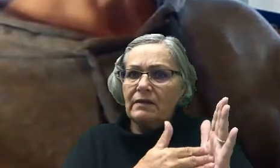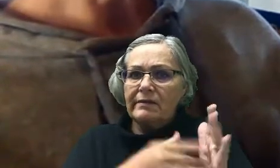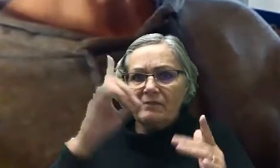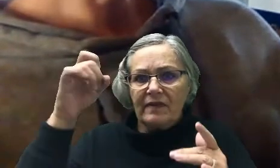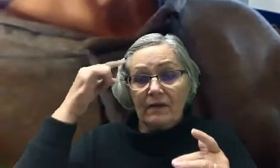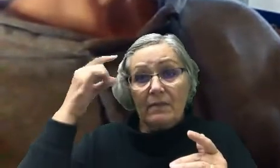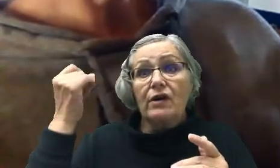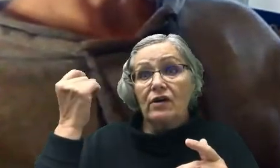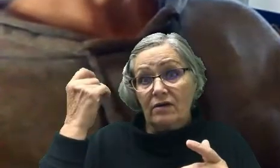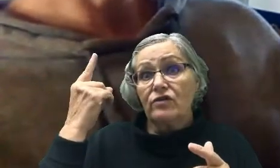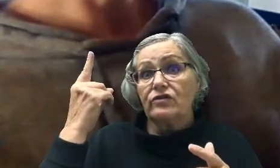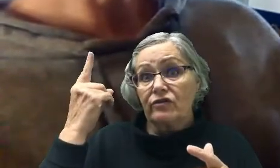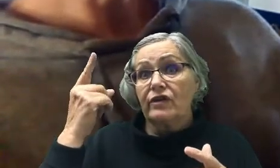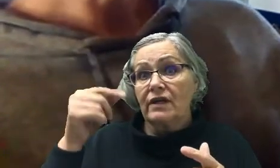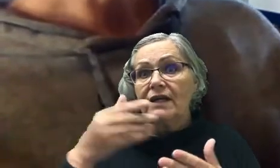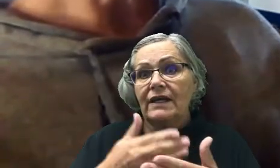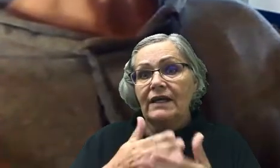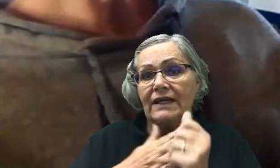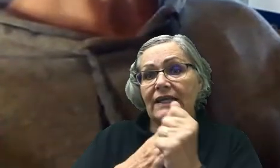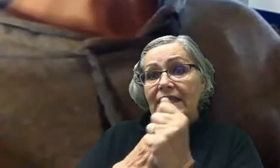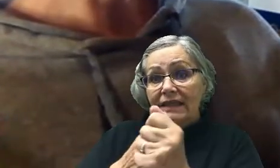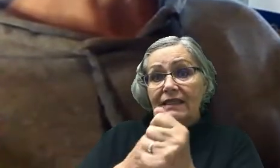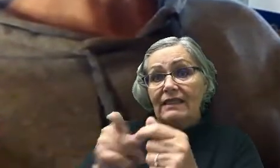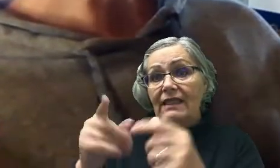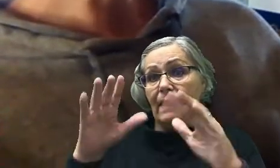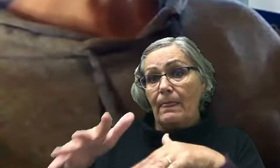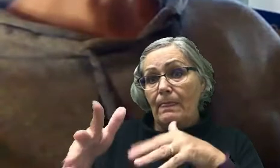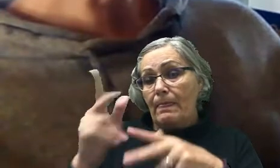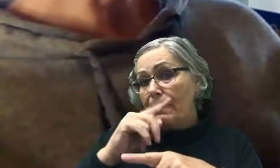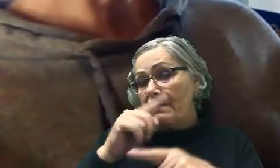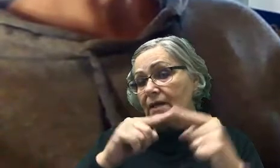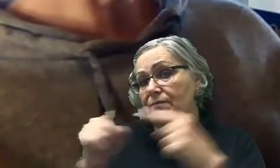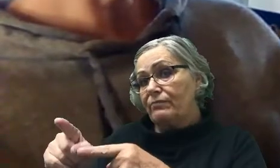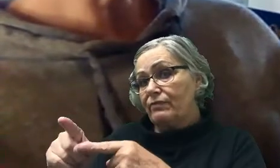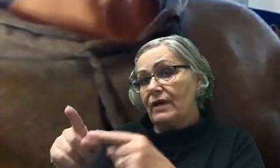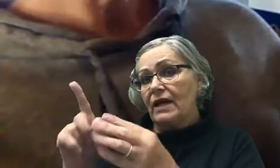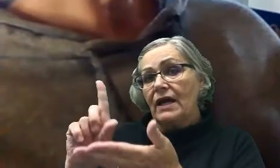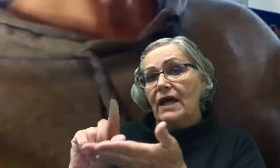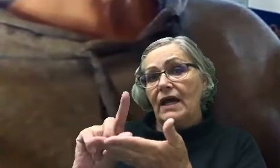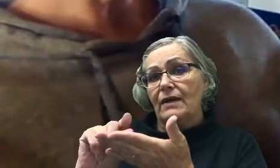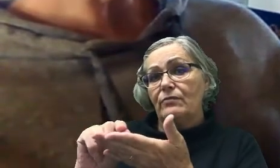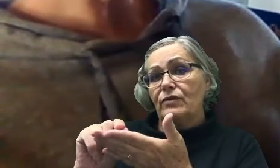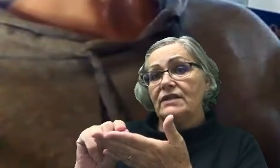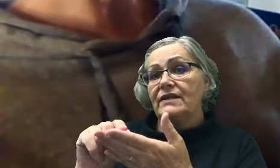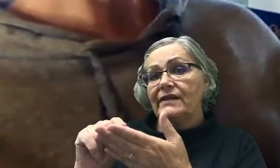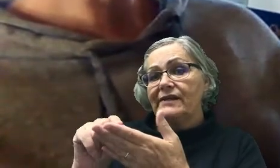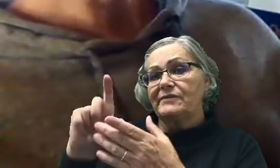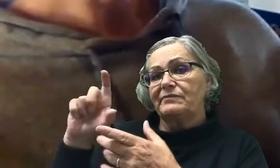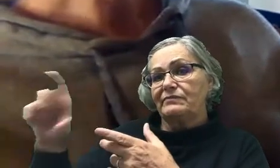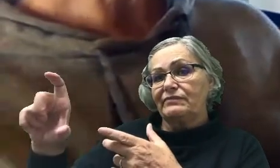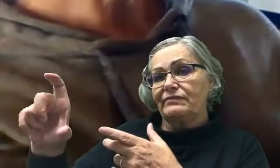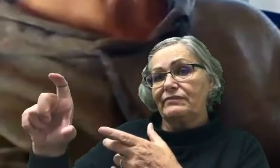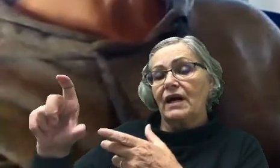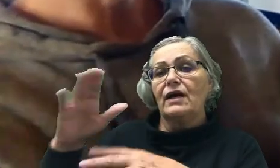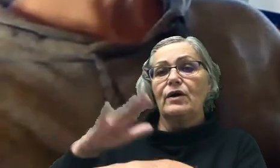The mayor understood at once. He led the crowd to the great pumpkin and printed the first prize ribbon on its side